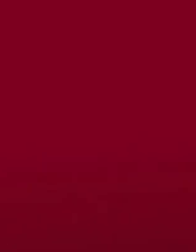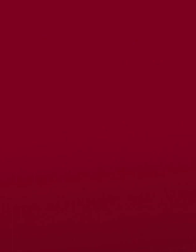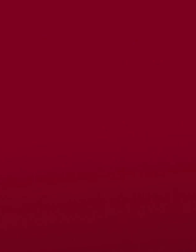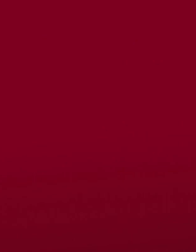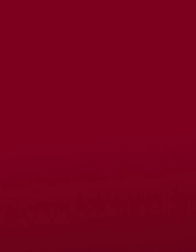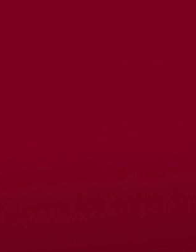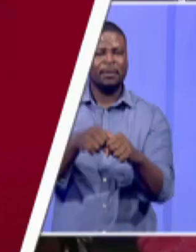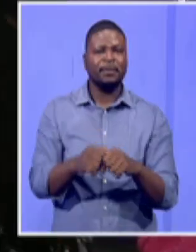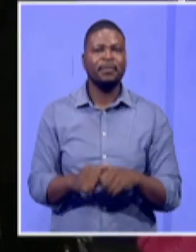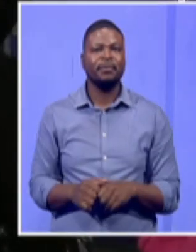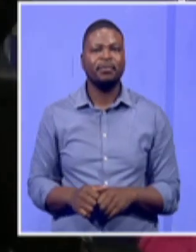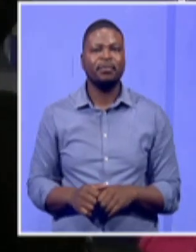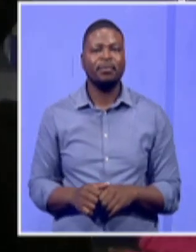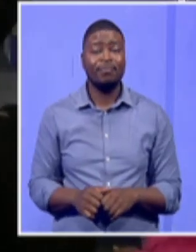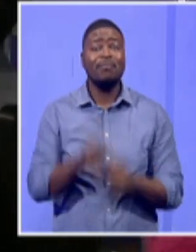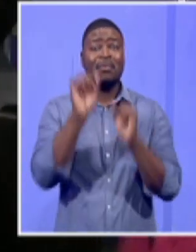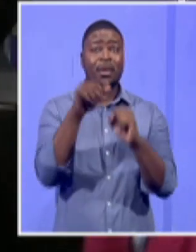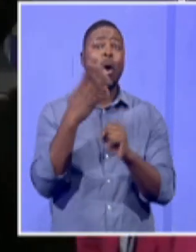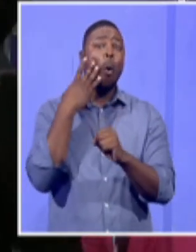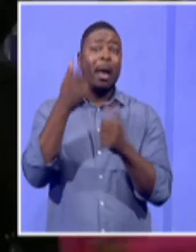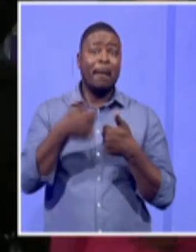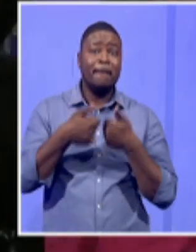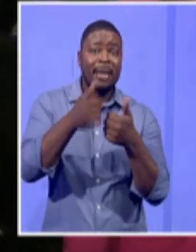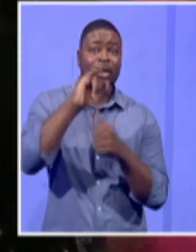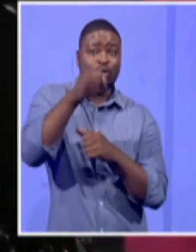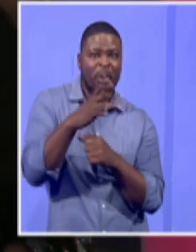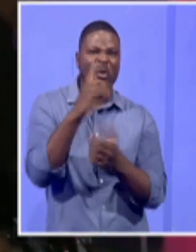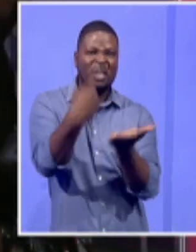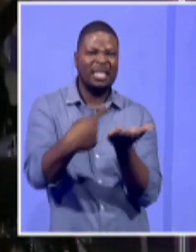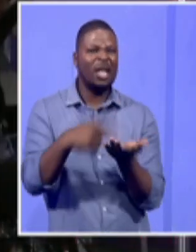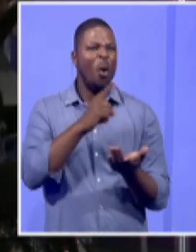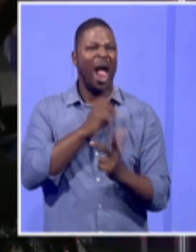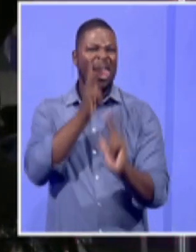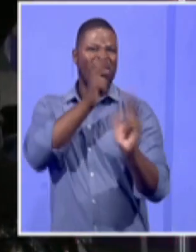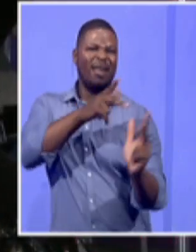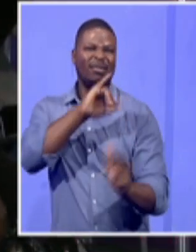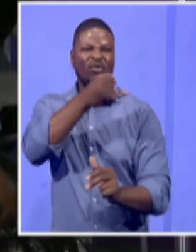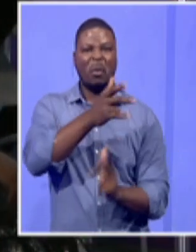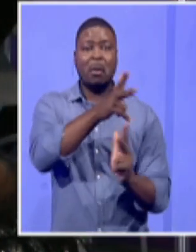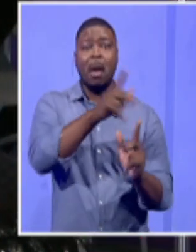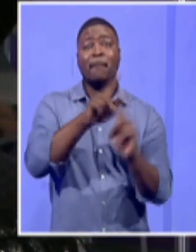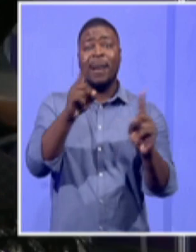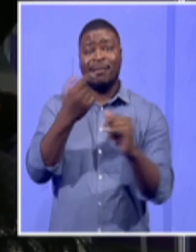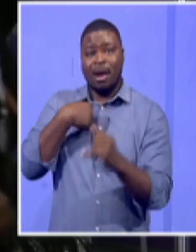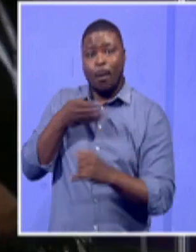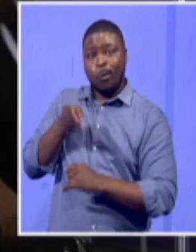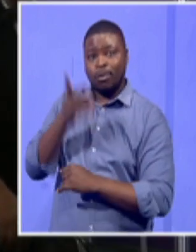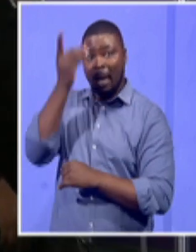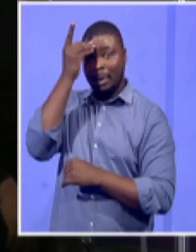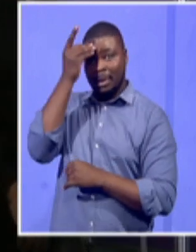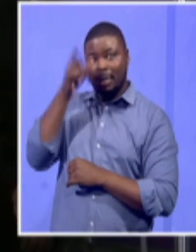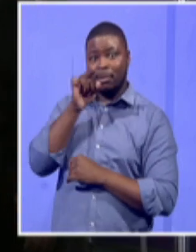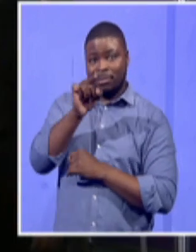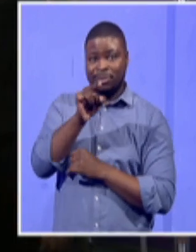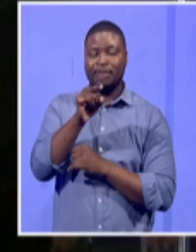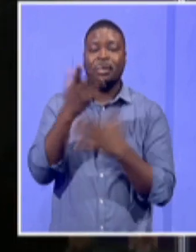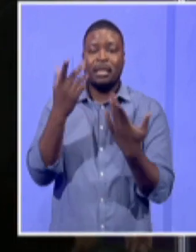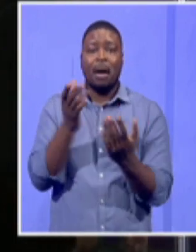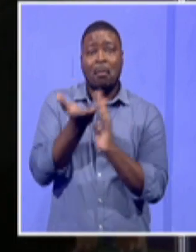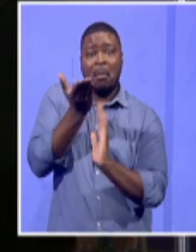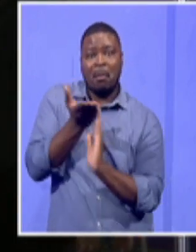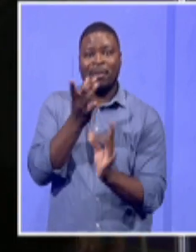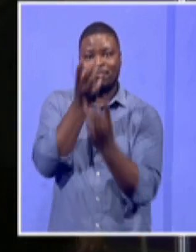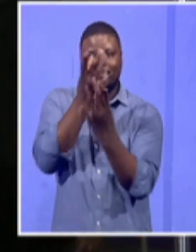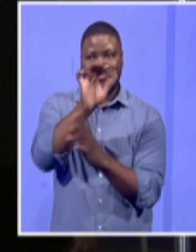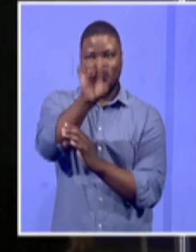in studio a little bit later when I get back to Joburg. But let me enjoy my time right now in Durban. Good morning once again to our viewers. So I'm